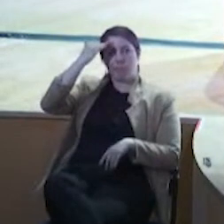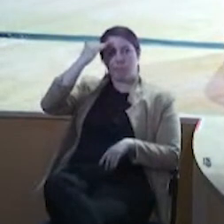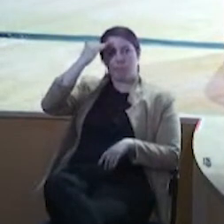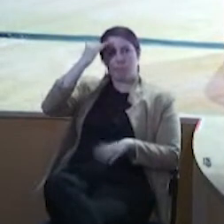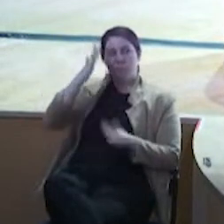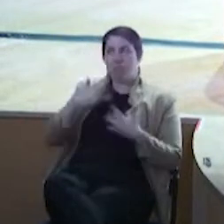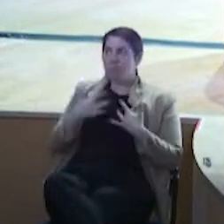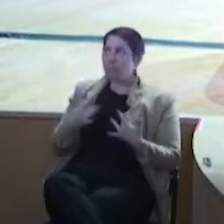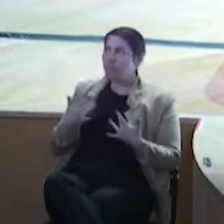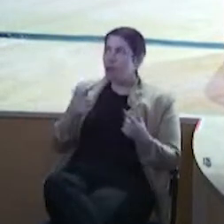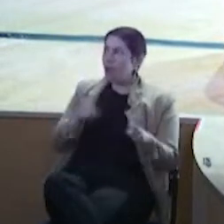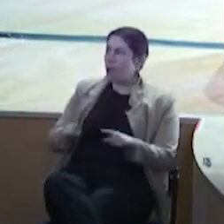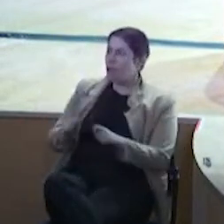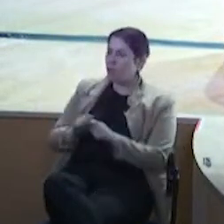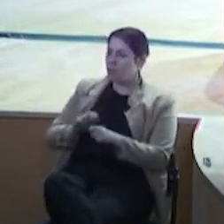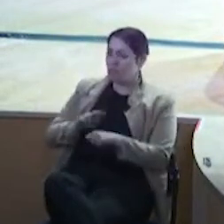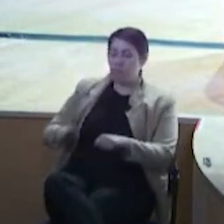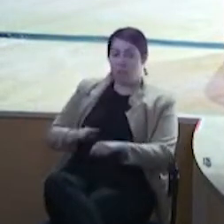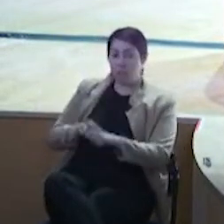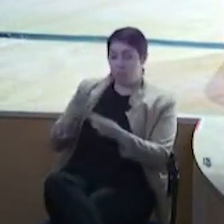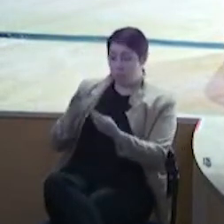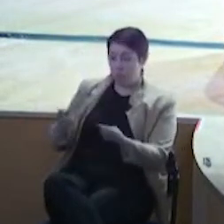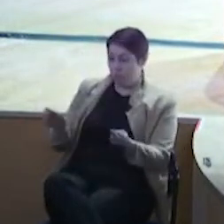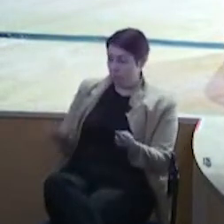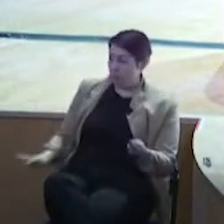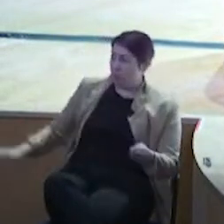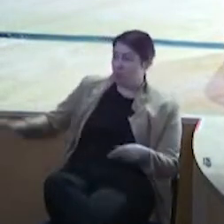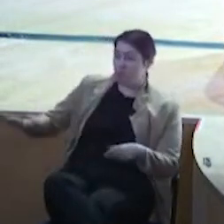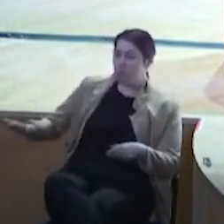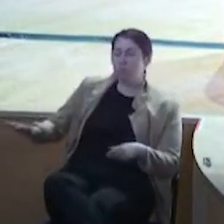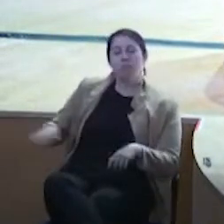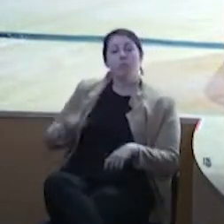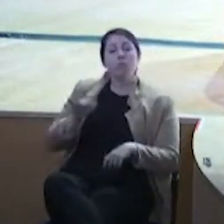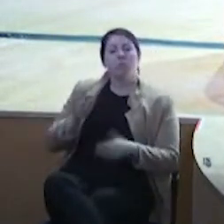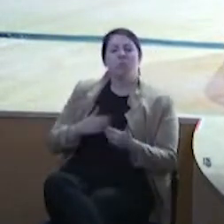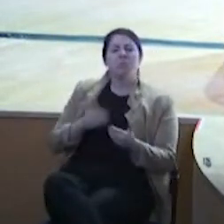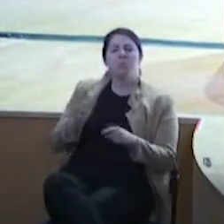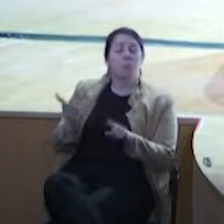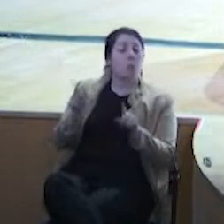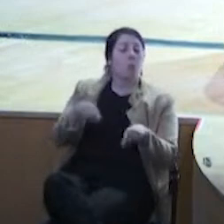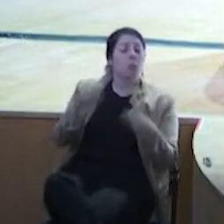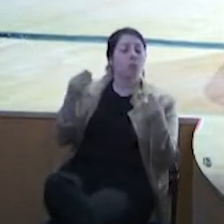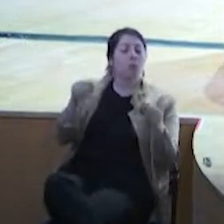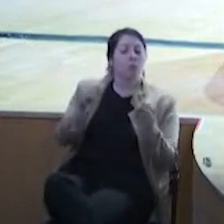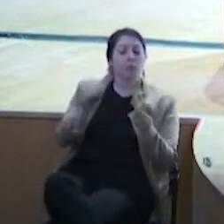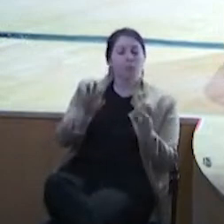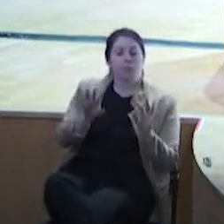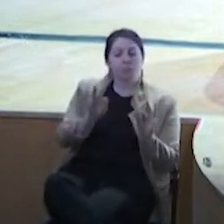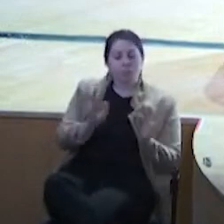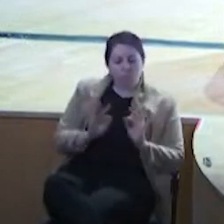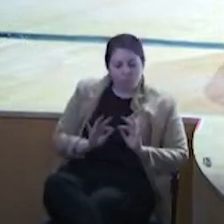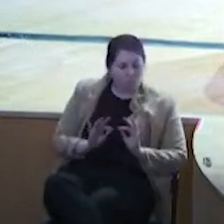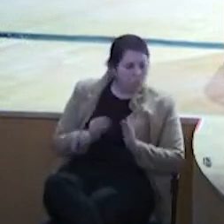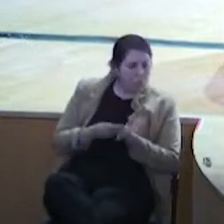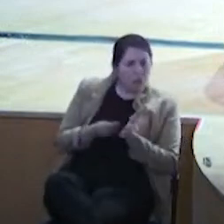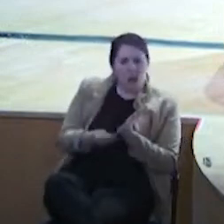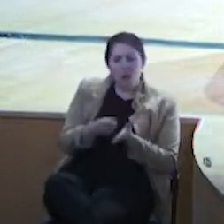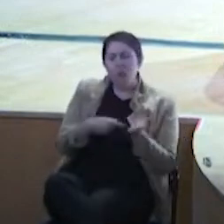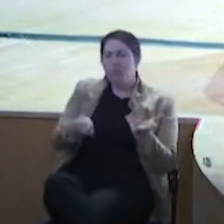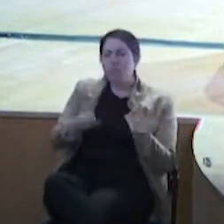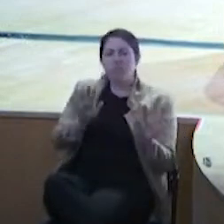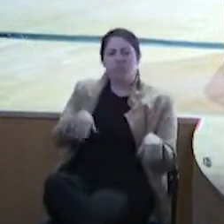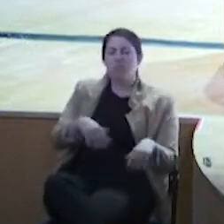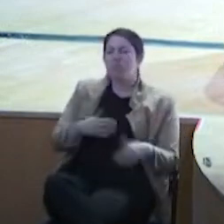our natural resources. You can go down to the store, you know, and pick up what you need, and